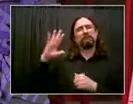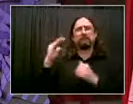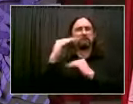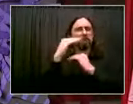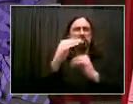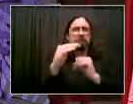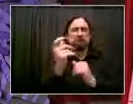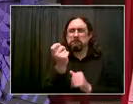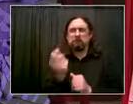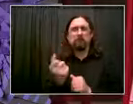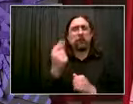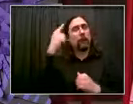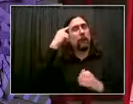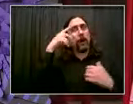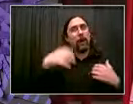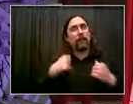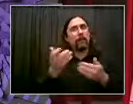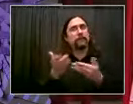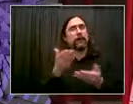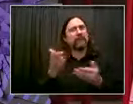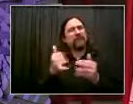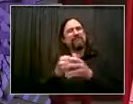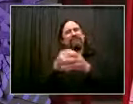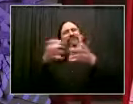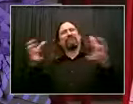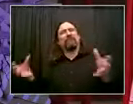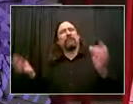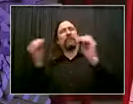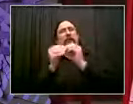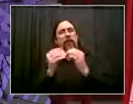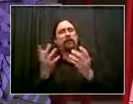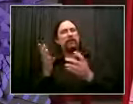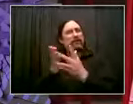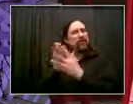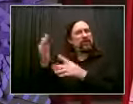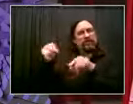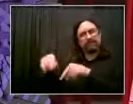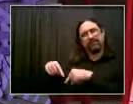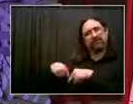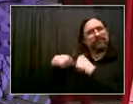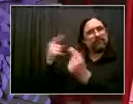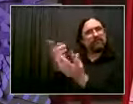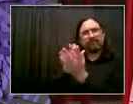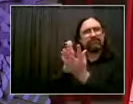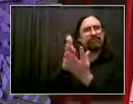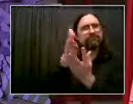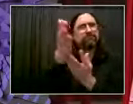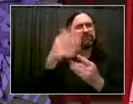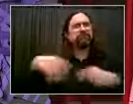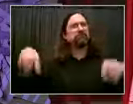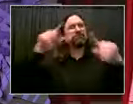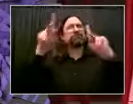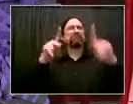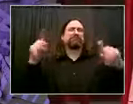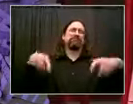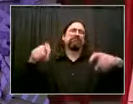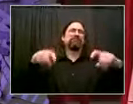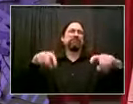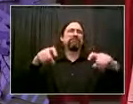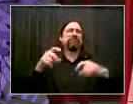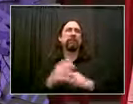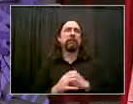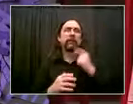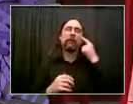questions and may have some concerns. And I say to you, I hear you, we are here, we will continue to listen and